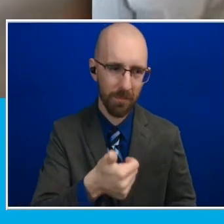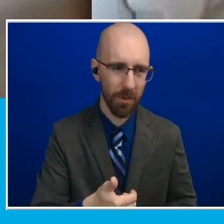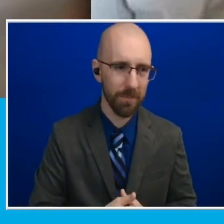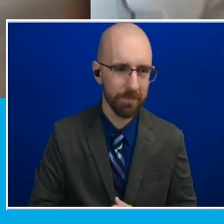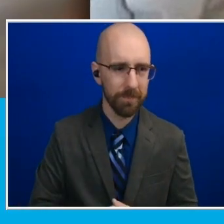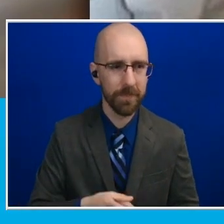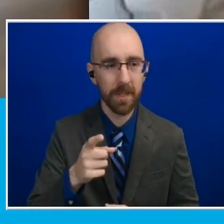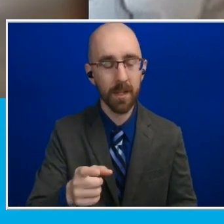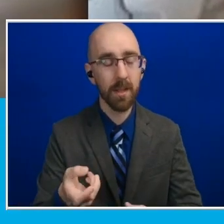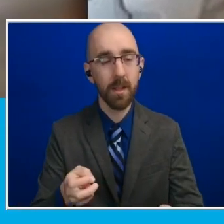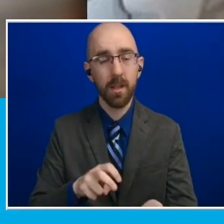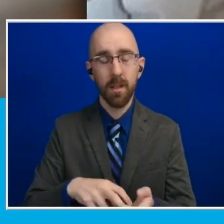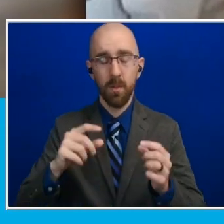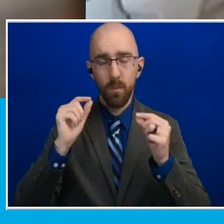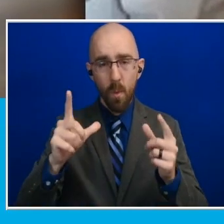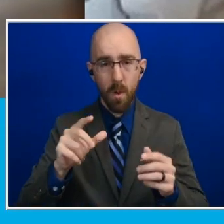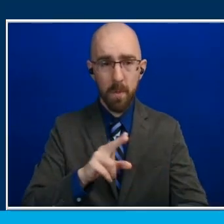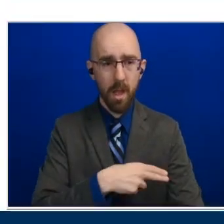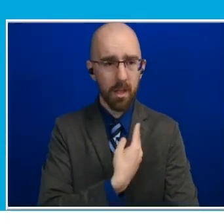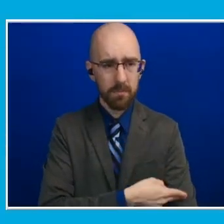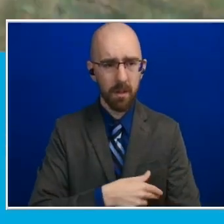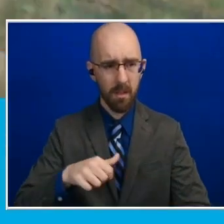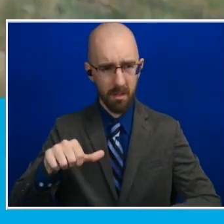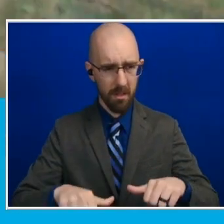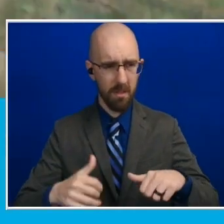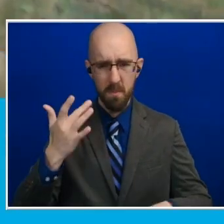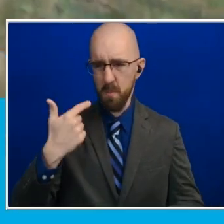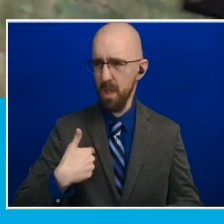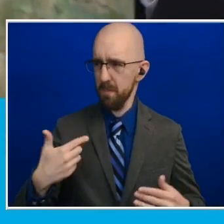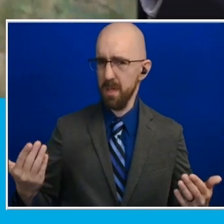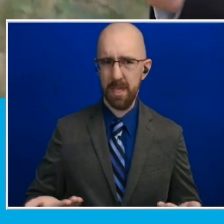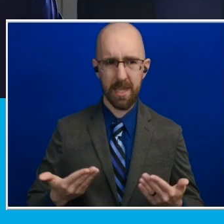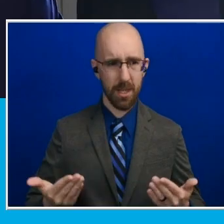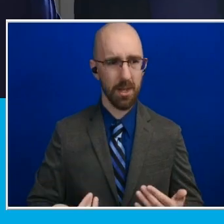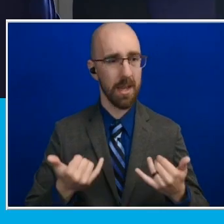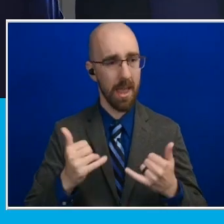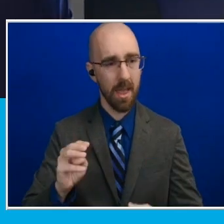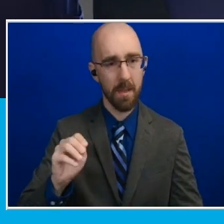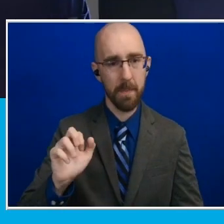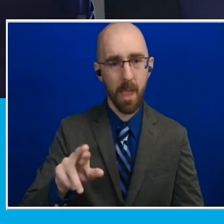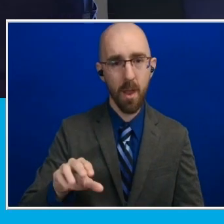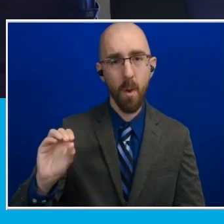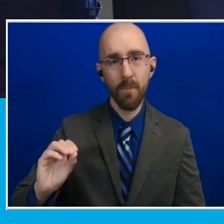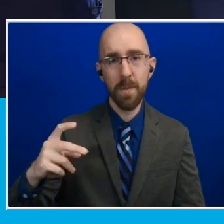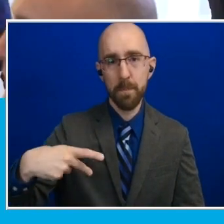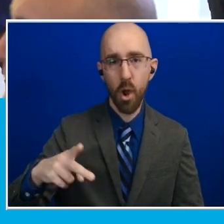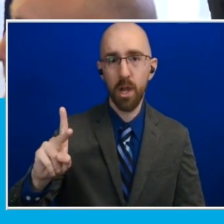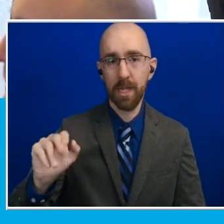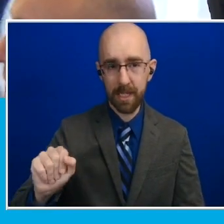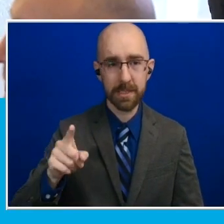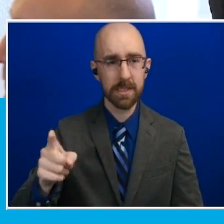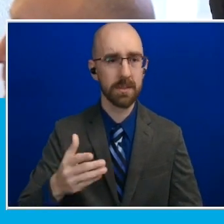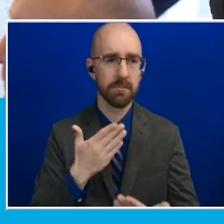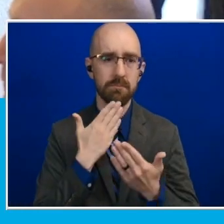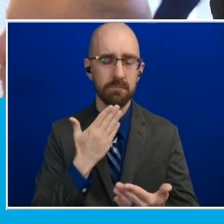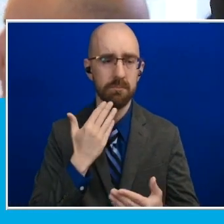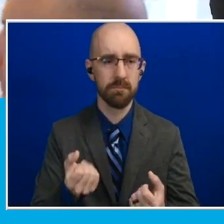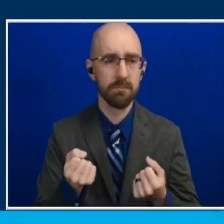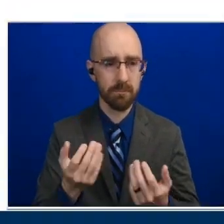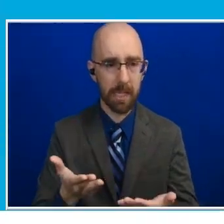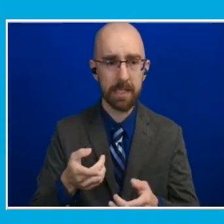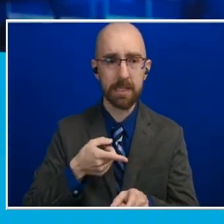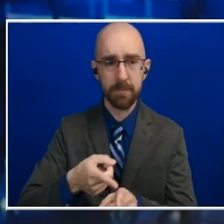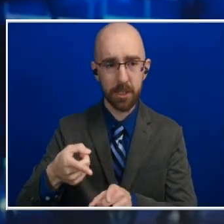the hospital unsure why he was even there. Now the mayor of Overland Park, Kansas is giving thanks to the many specialists who helped save